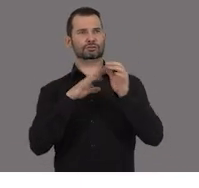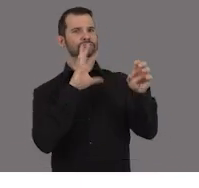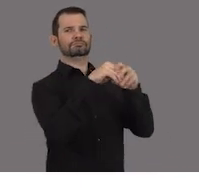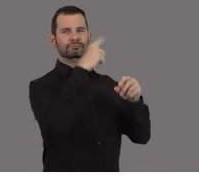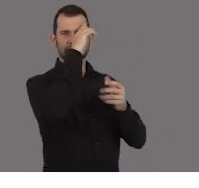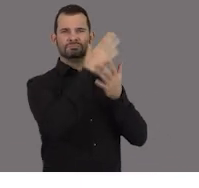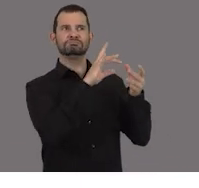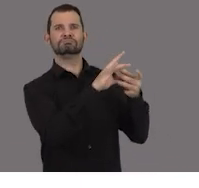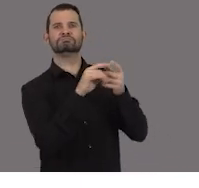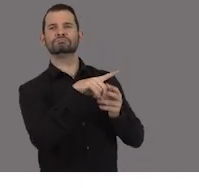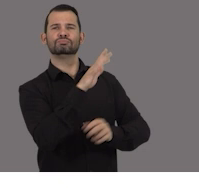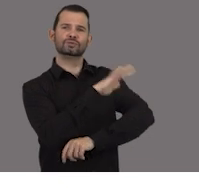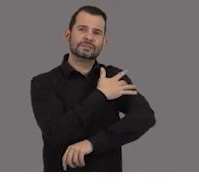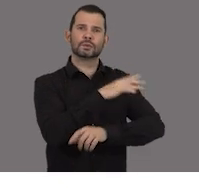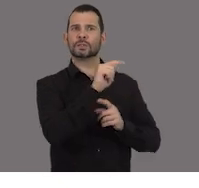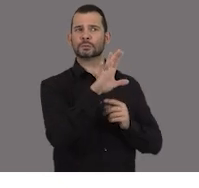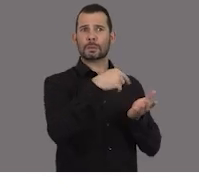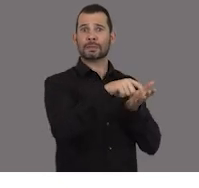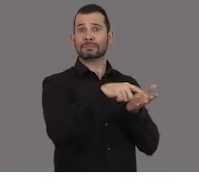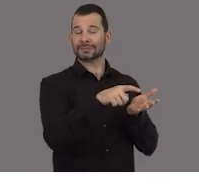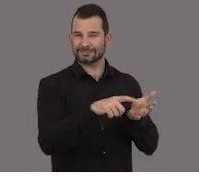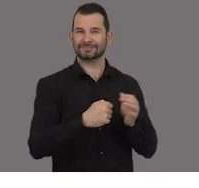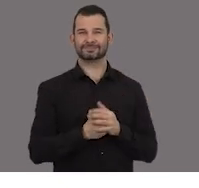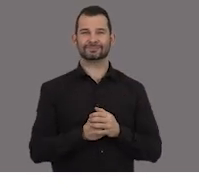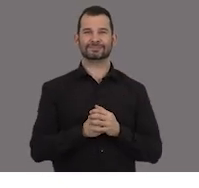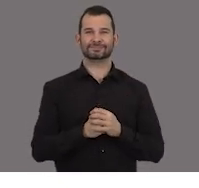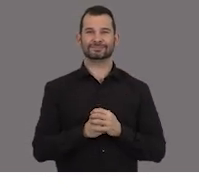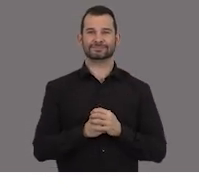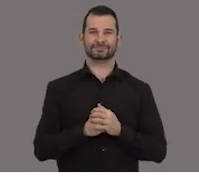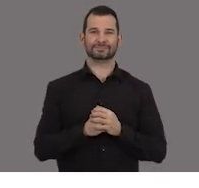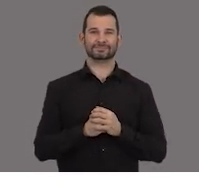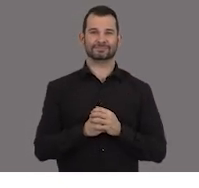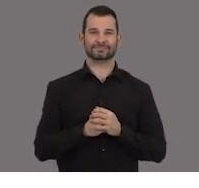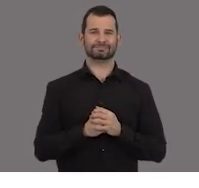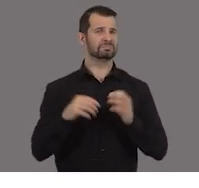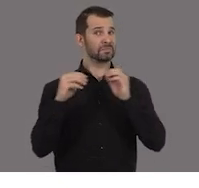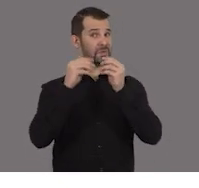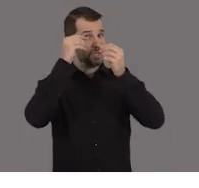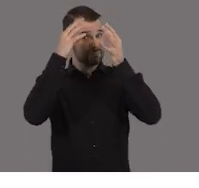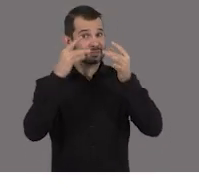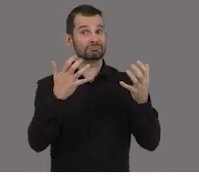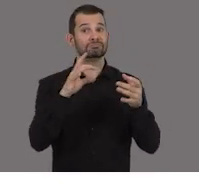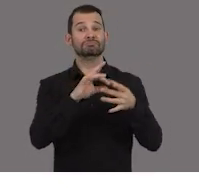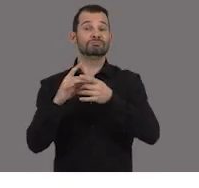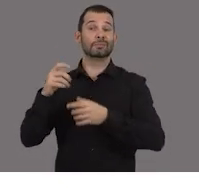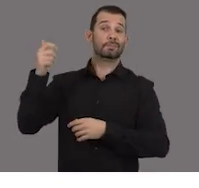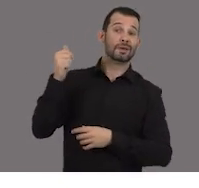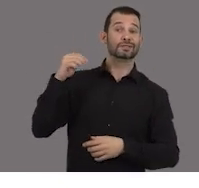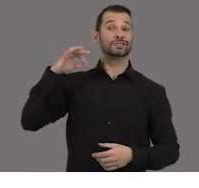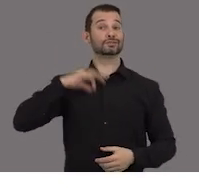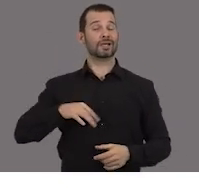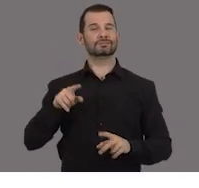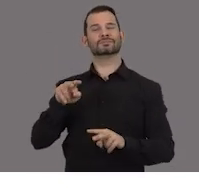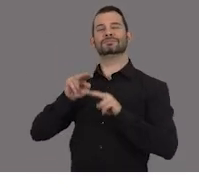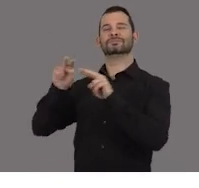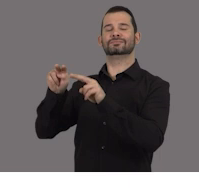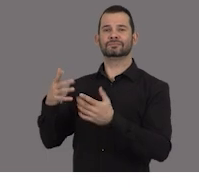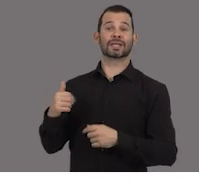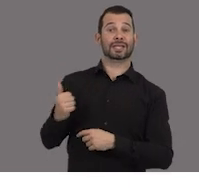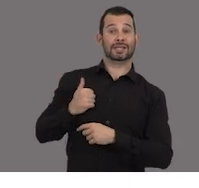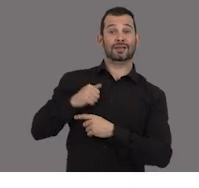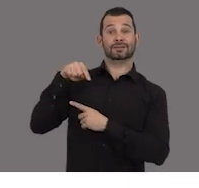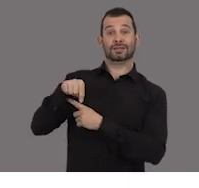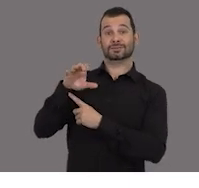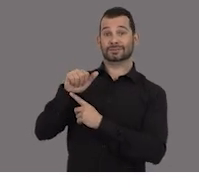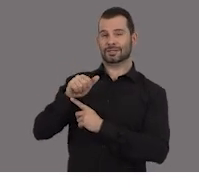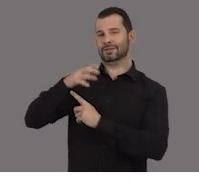Credit. Applying for some of these will also register you for related provincial or territorial payments.